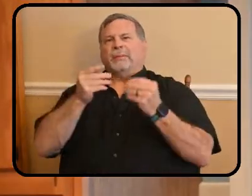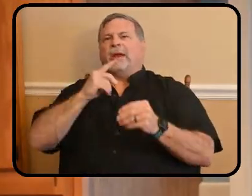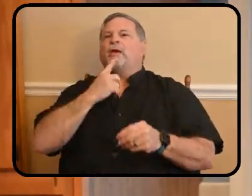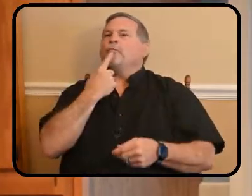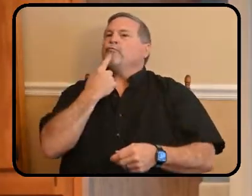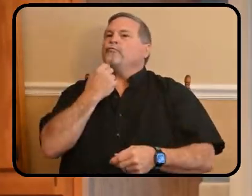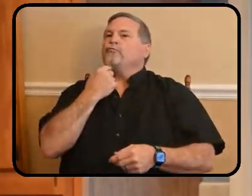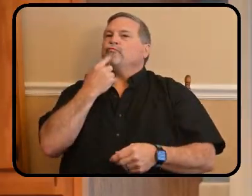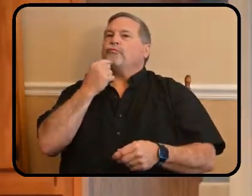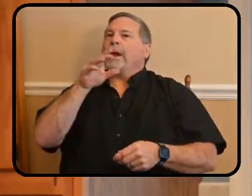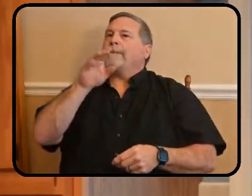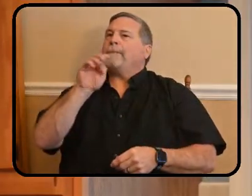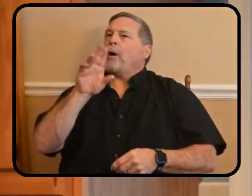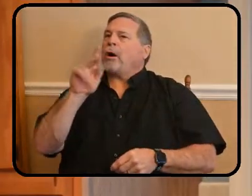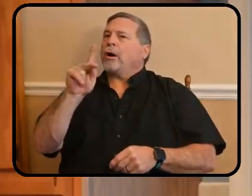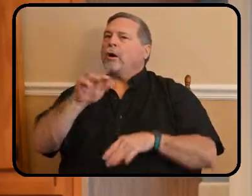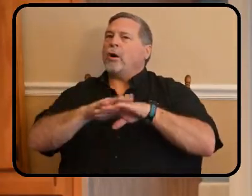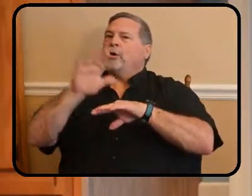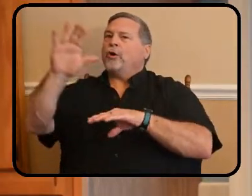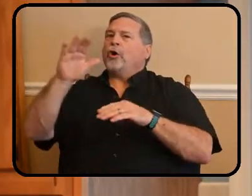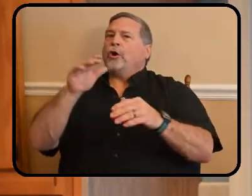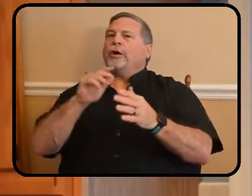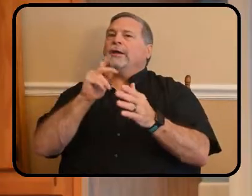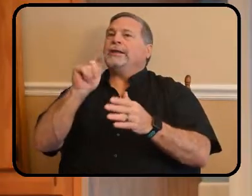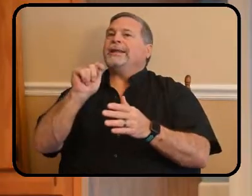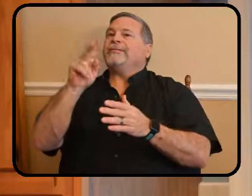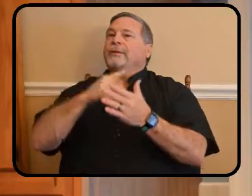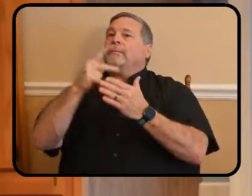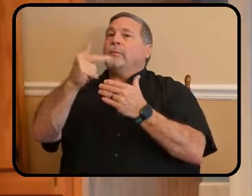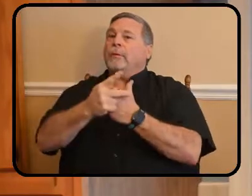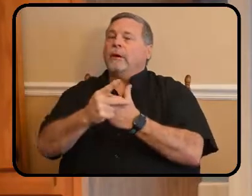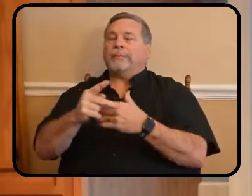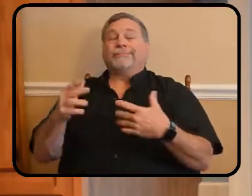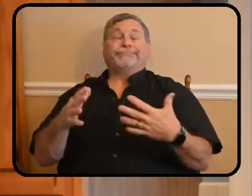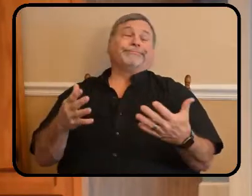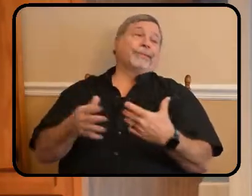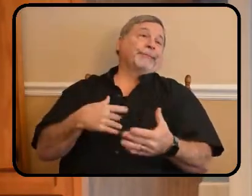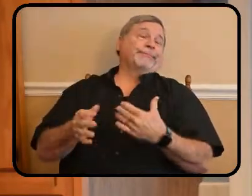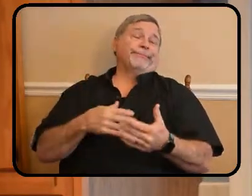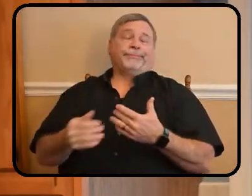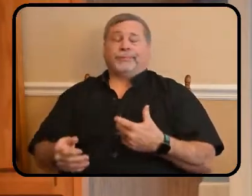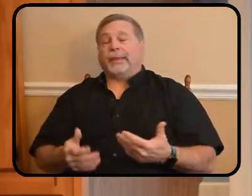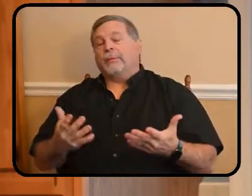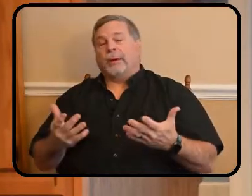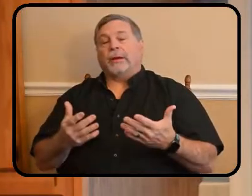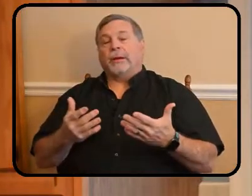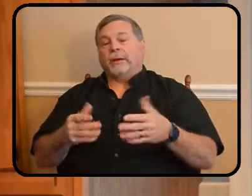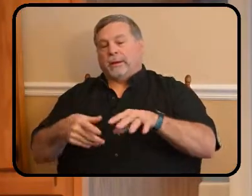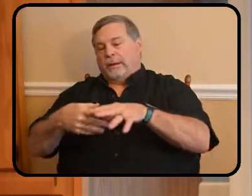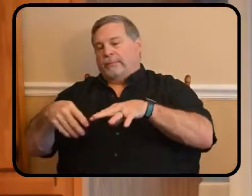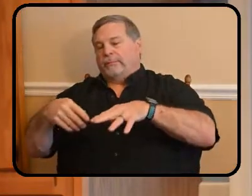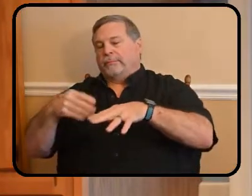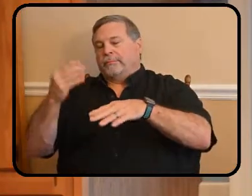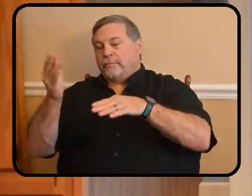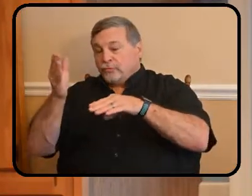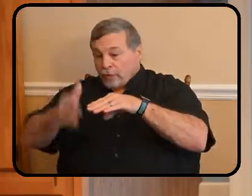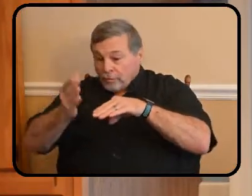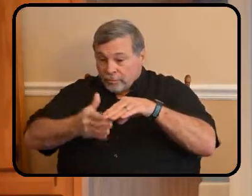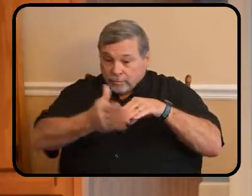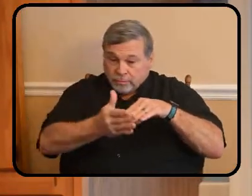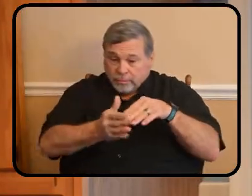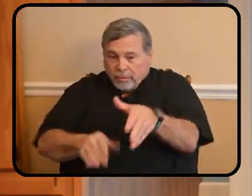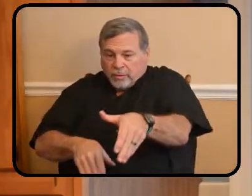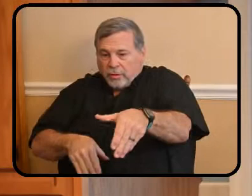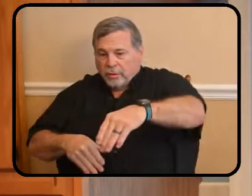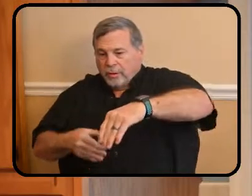on her show. Oh well. And then all we're going to do is we're going to take these, line them up pretty close, and we're just going